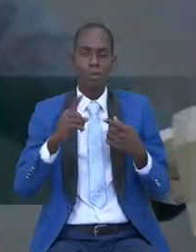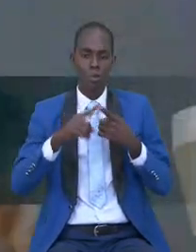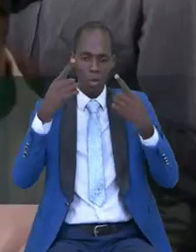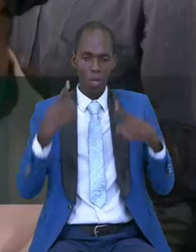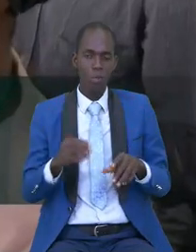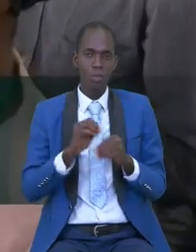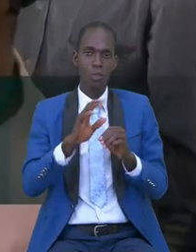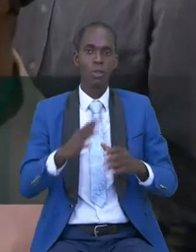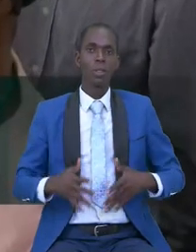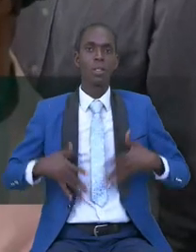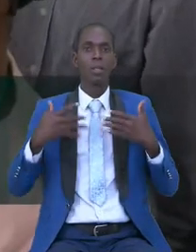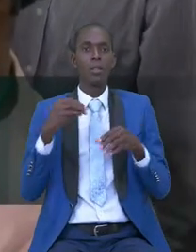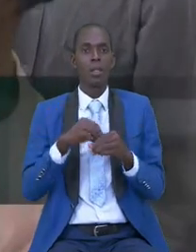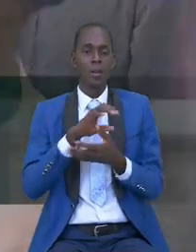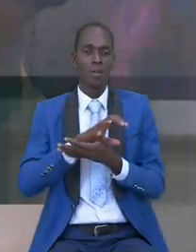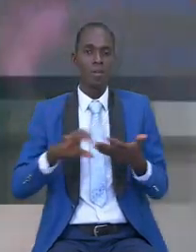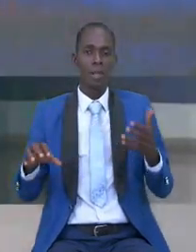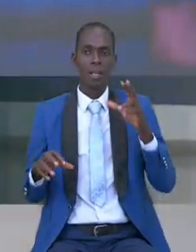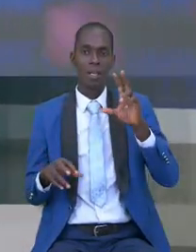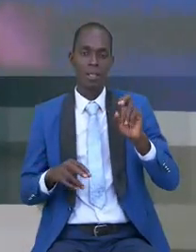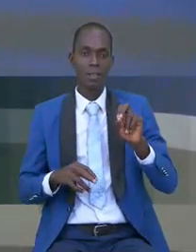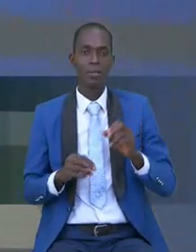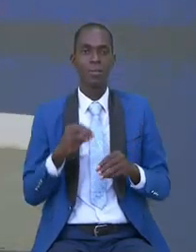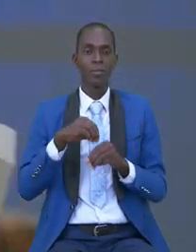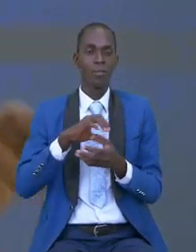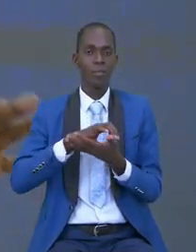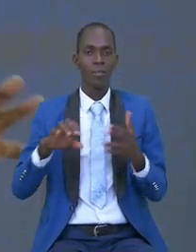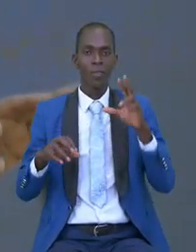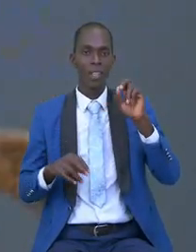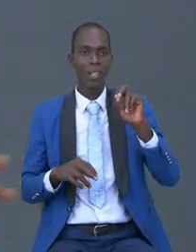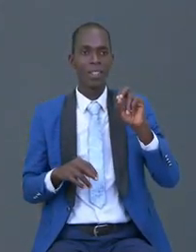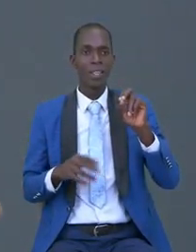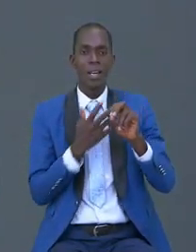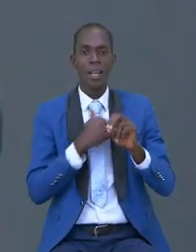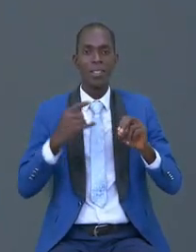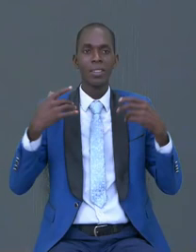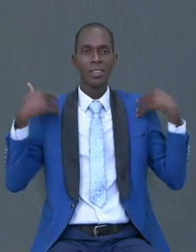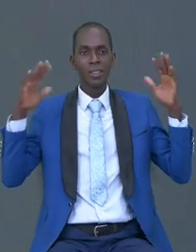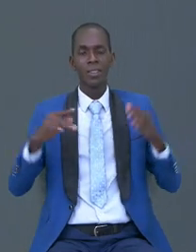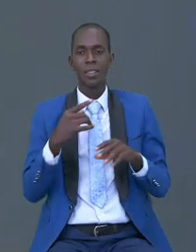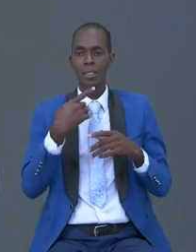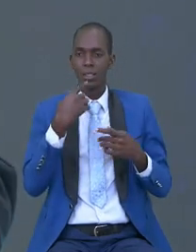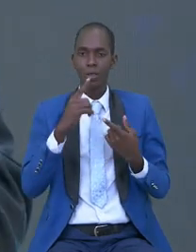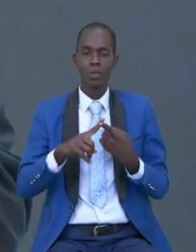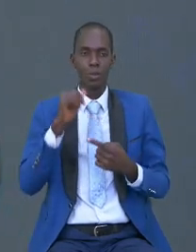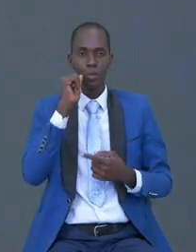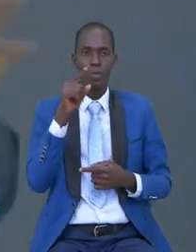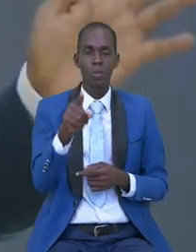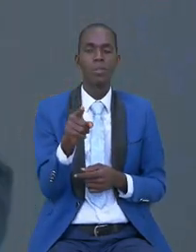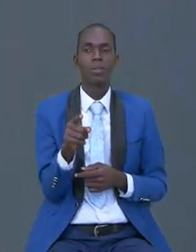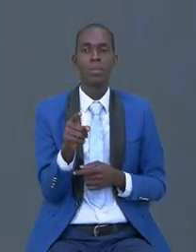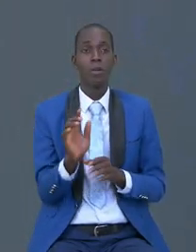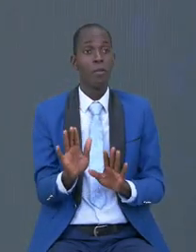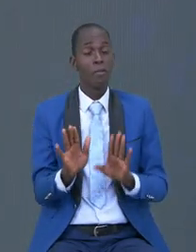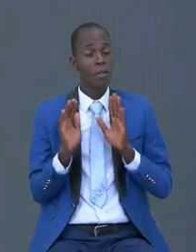your life. And then in verse 30, it says in verse 30, and the angel said unto her,